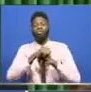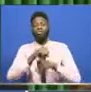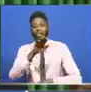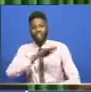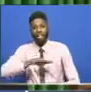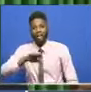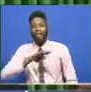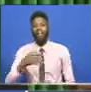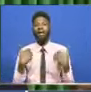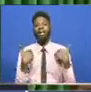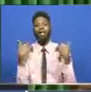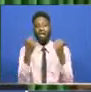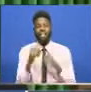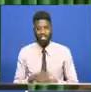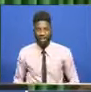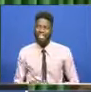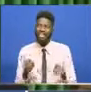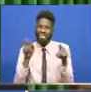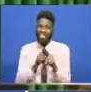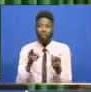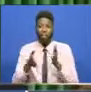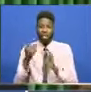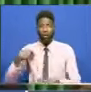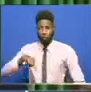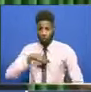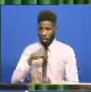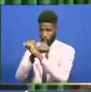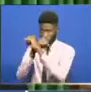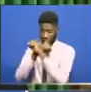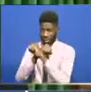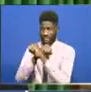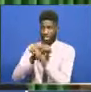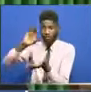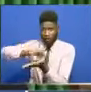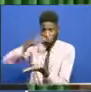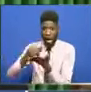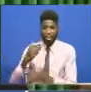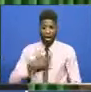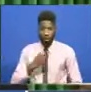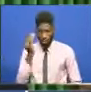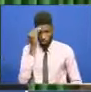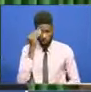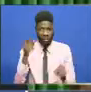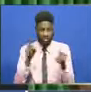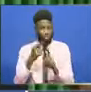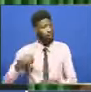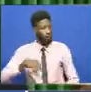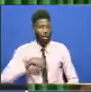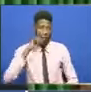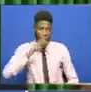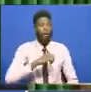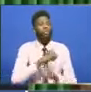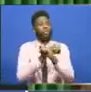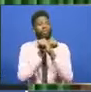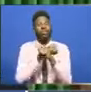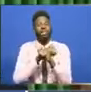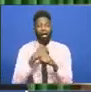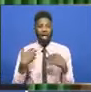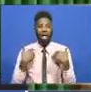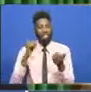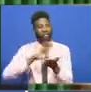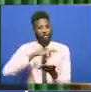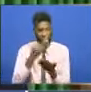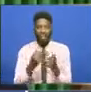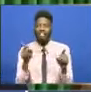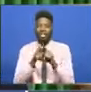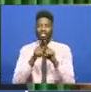That the same manner we ring-fence our education funds, we should now begin to ring-fence our health funds and deliver